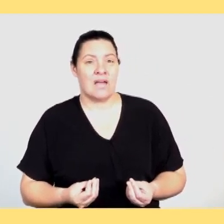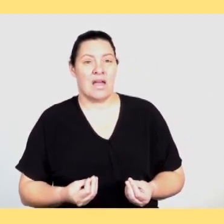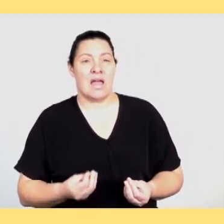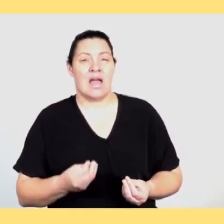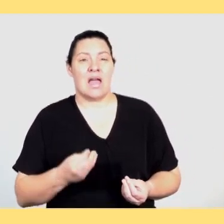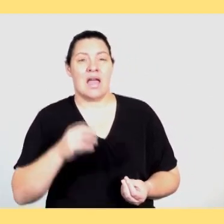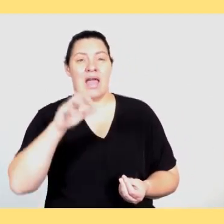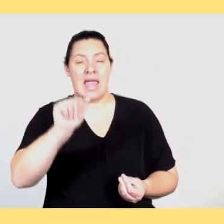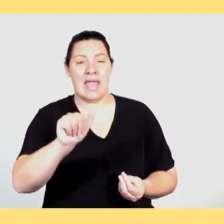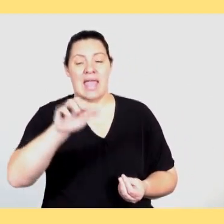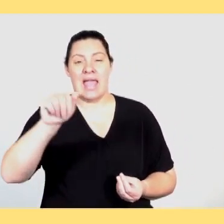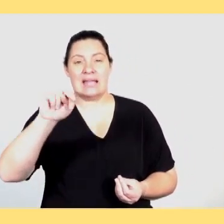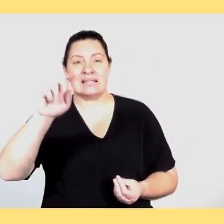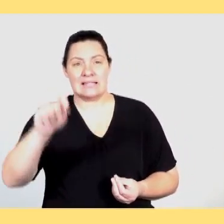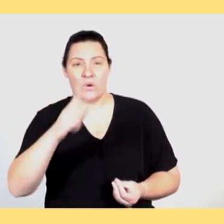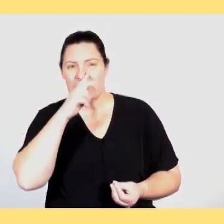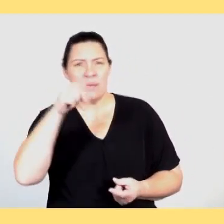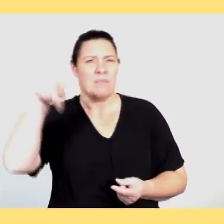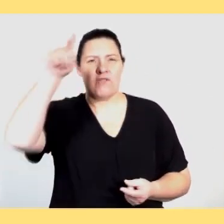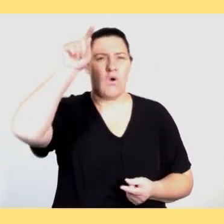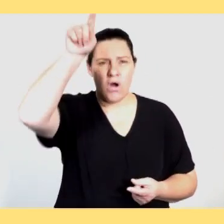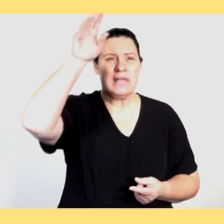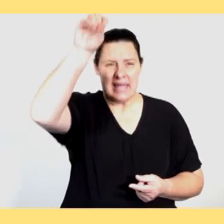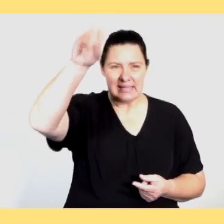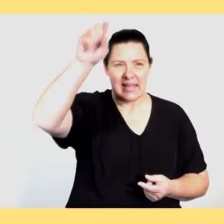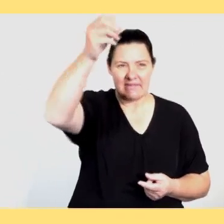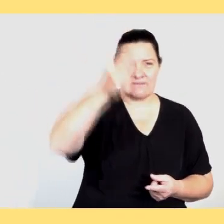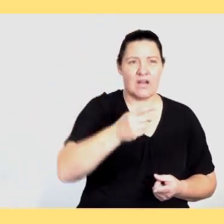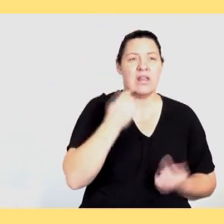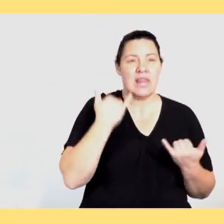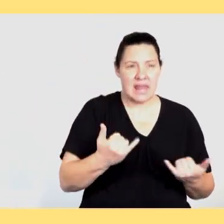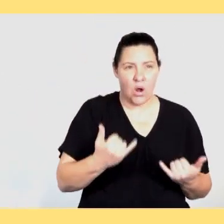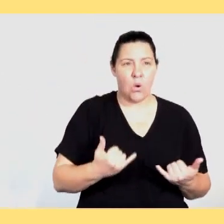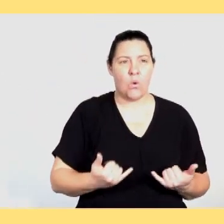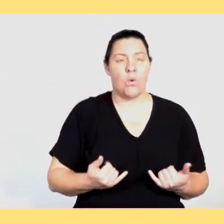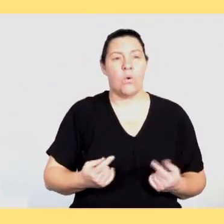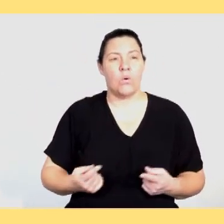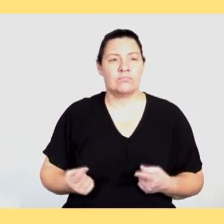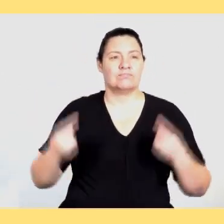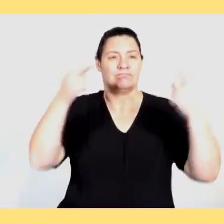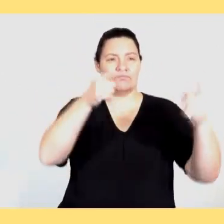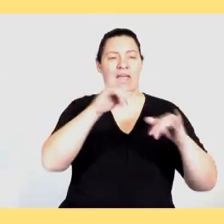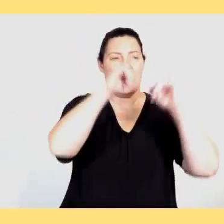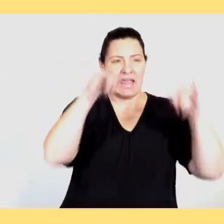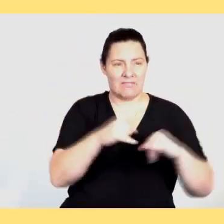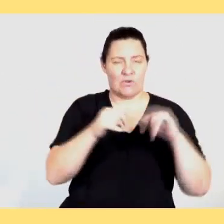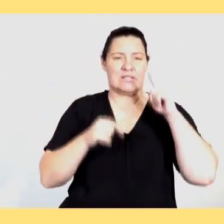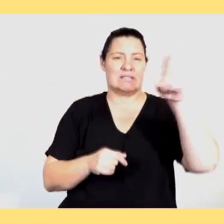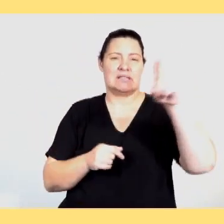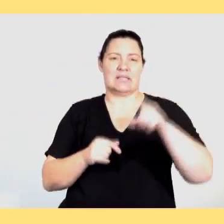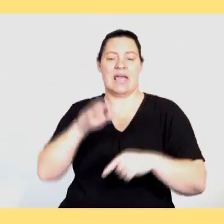ant. Okay? Did we see a ant anyway? Yes, here is a ant. So we're going to come again. We have another